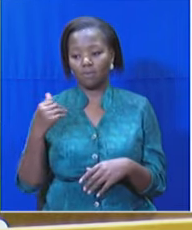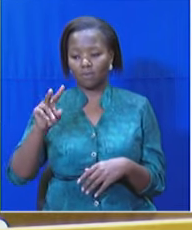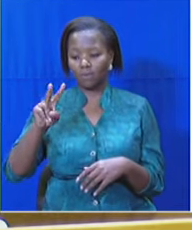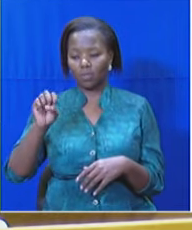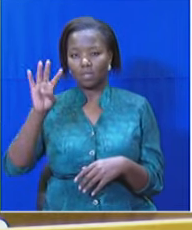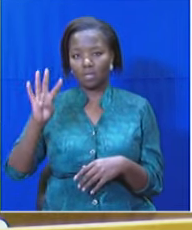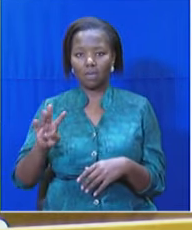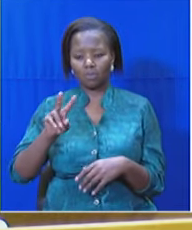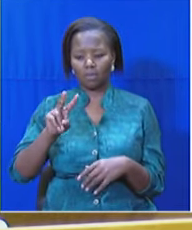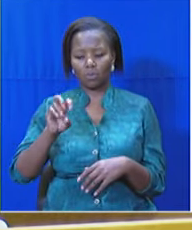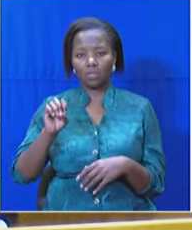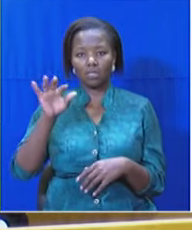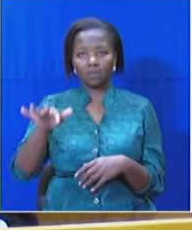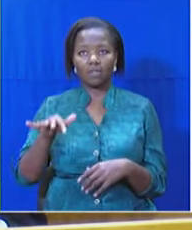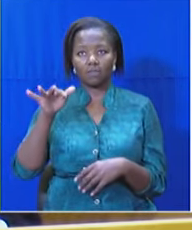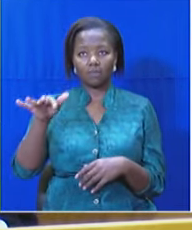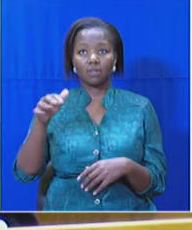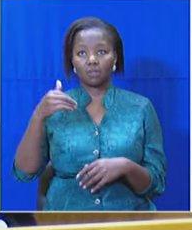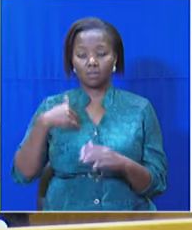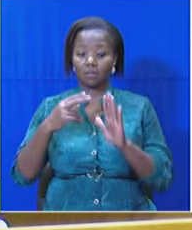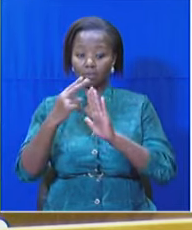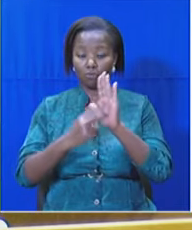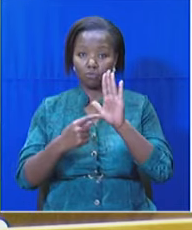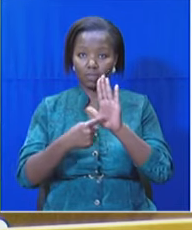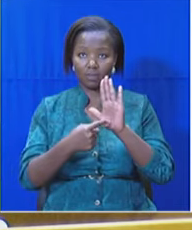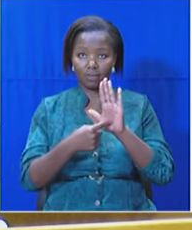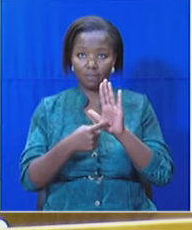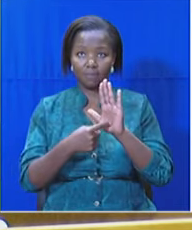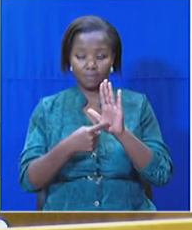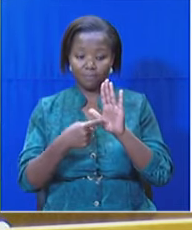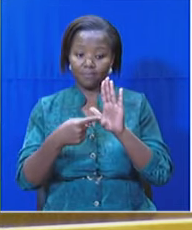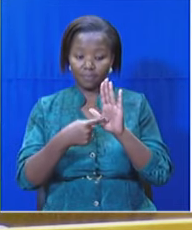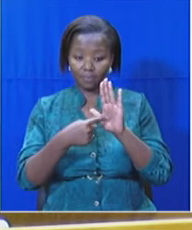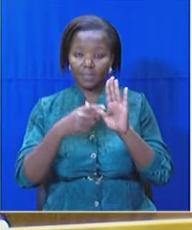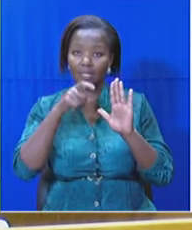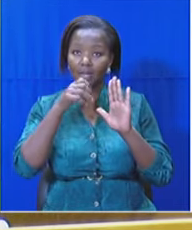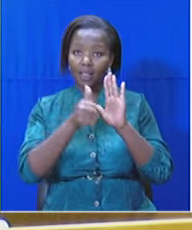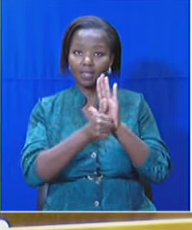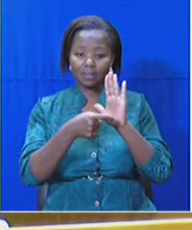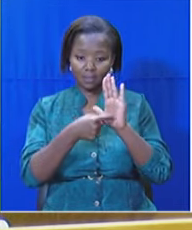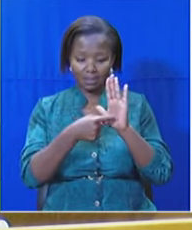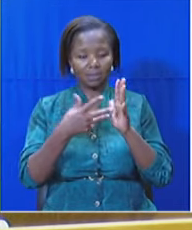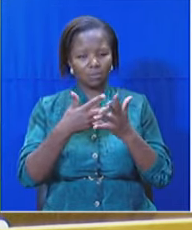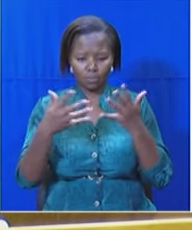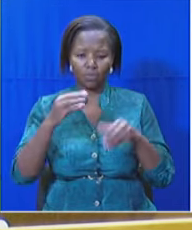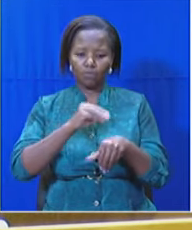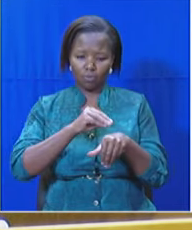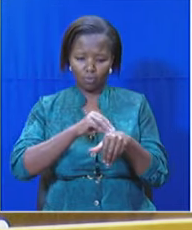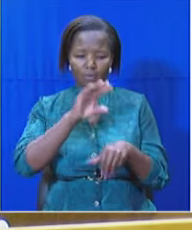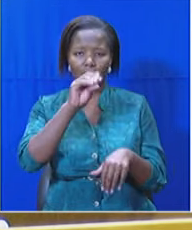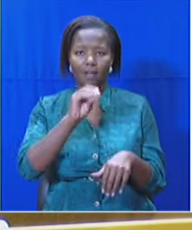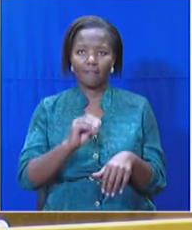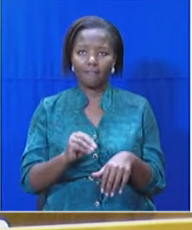2015. Ngizofunda le letter, kodwa le letter beyineyinkinga eziningi. Inkinga